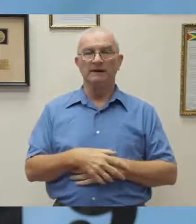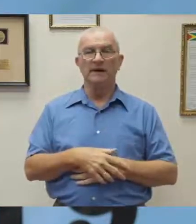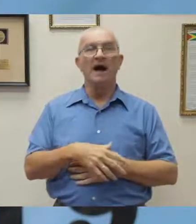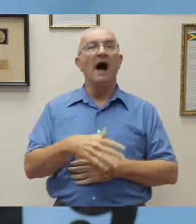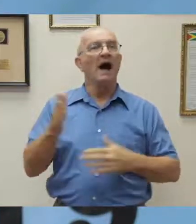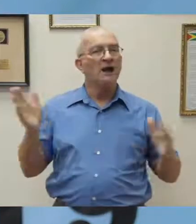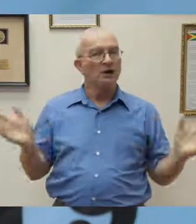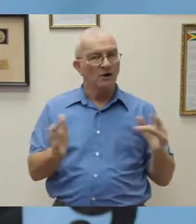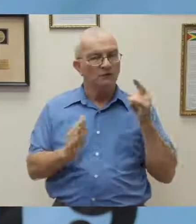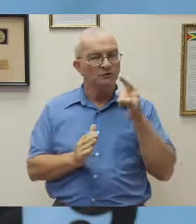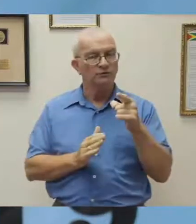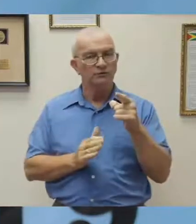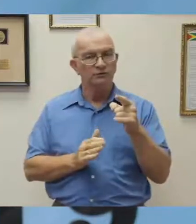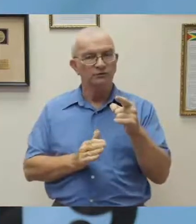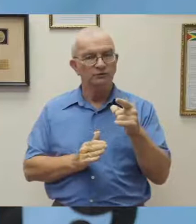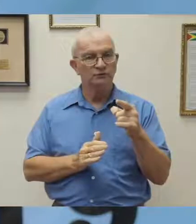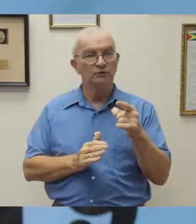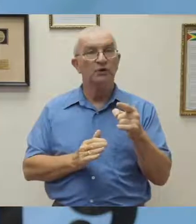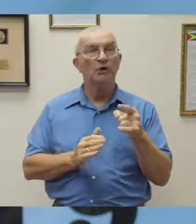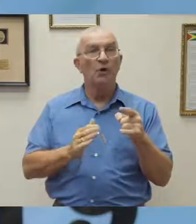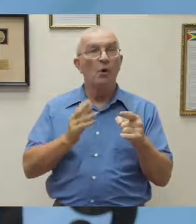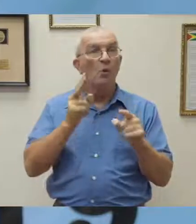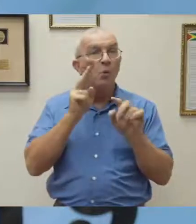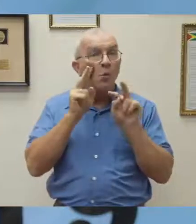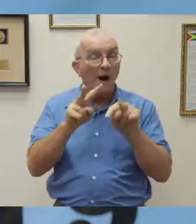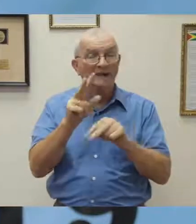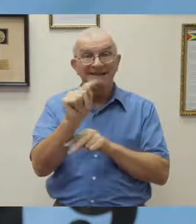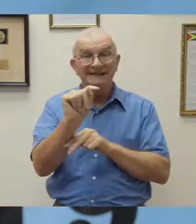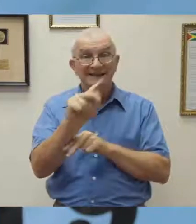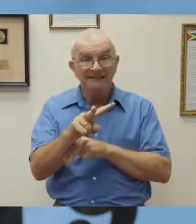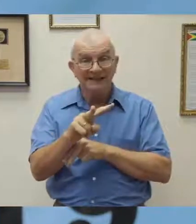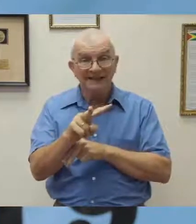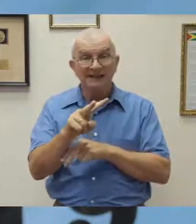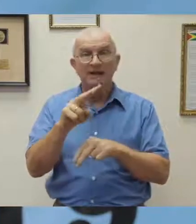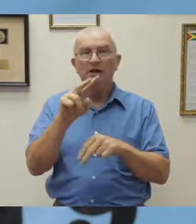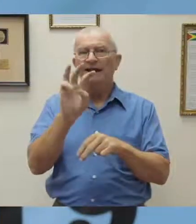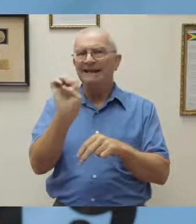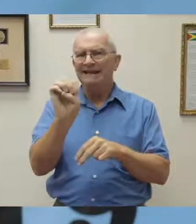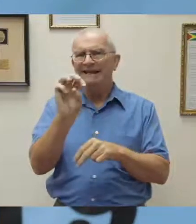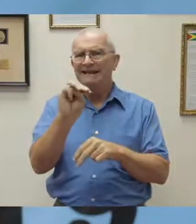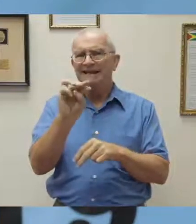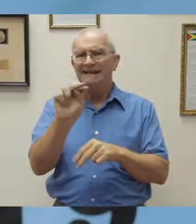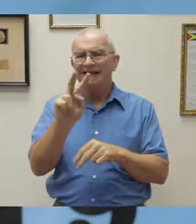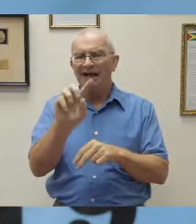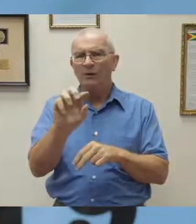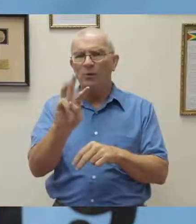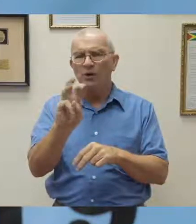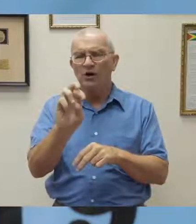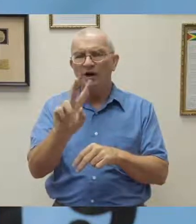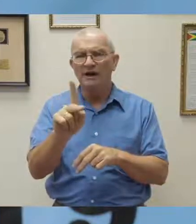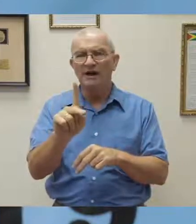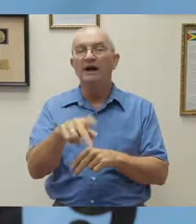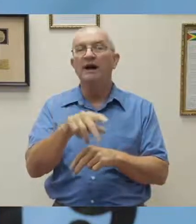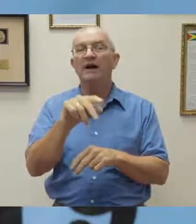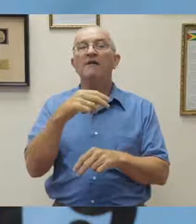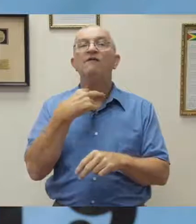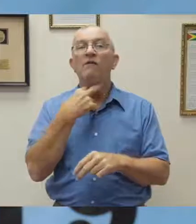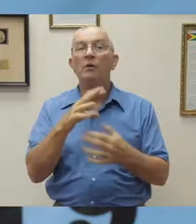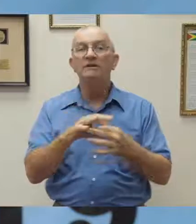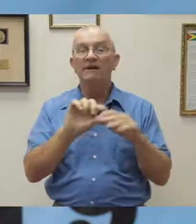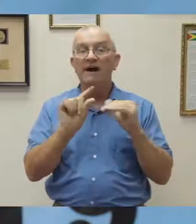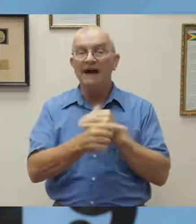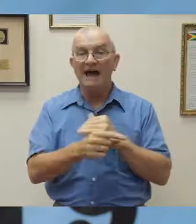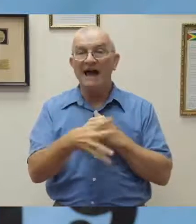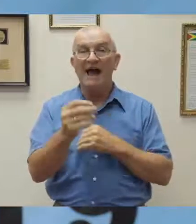in via e-networks, The Voice of Guyana, and on Facebook on Sunday, the 31st of